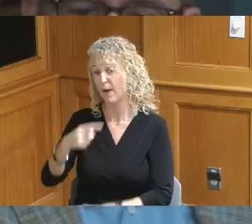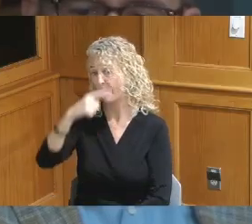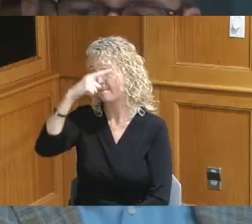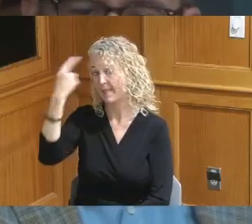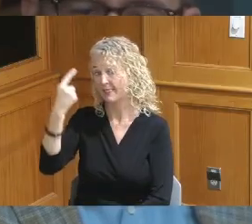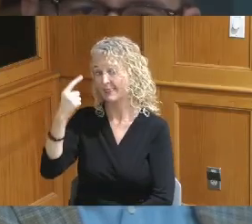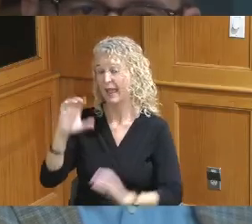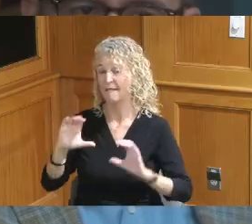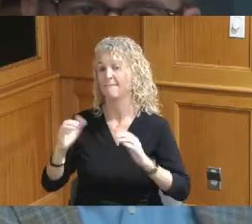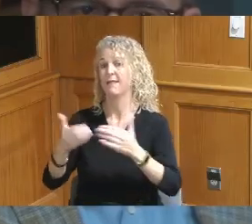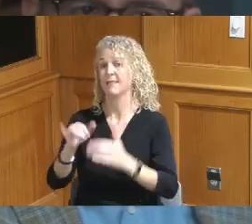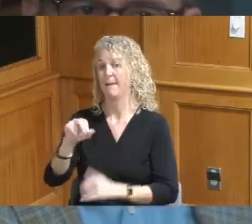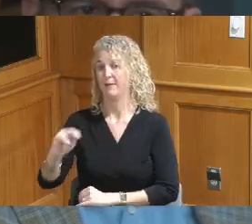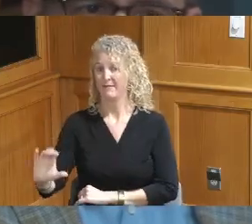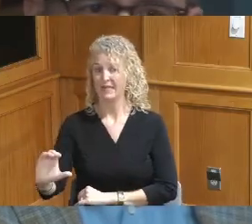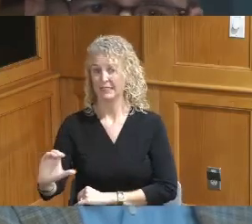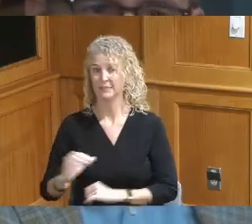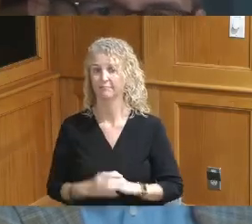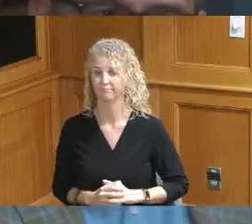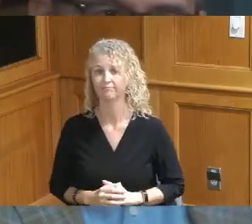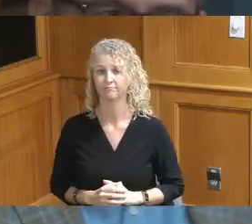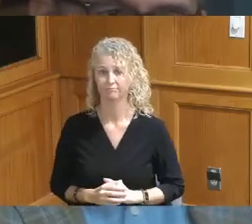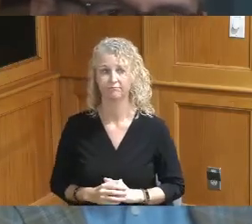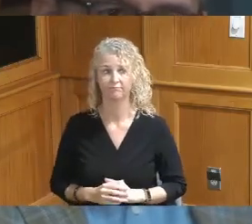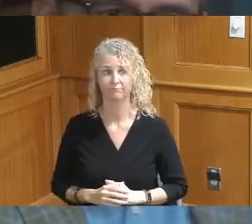Black Collaborative, Inc.